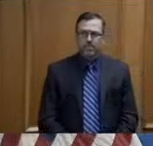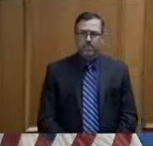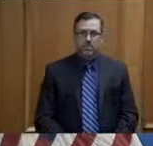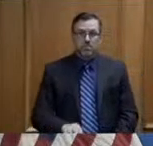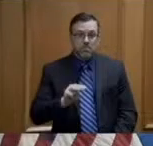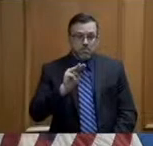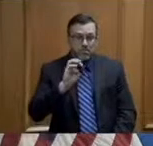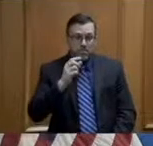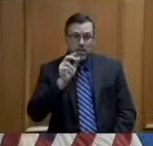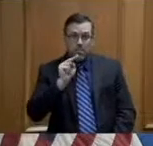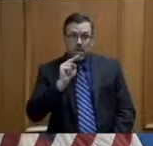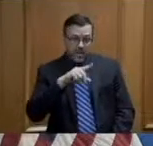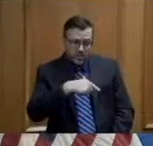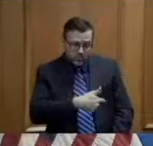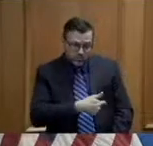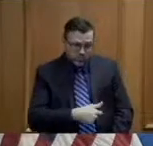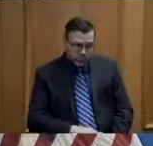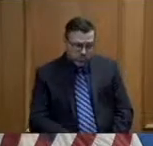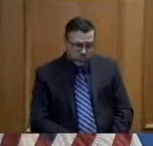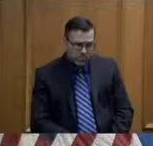Megan Magrum, your line is open.